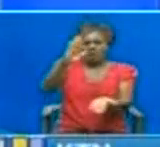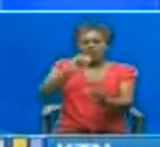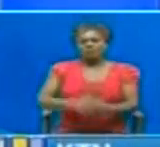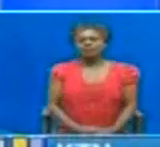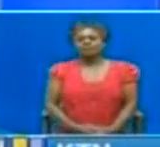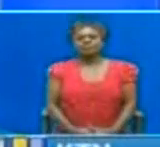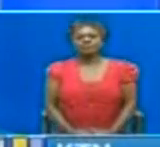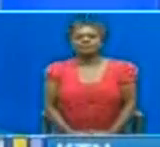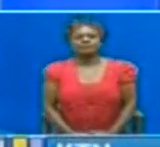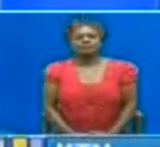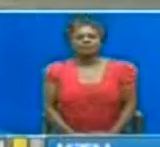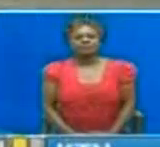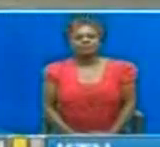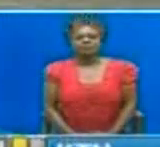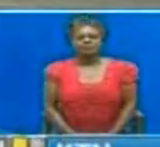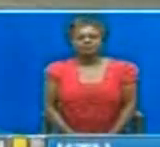us more.